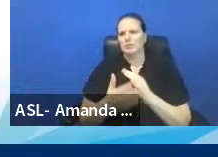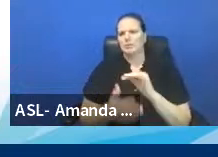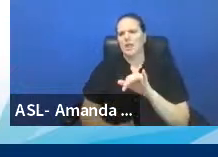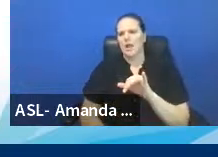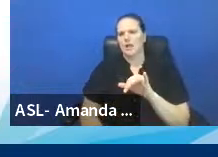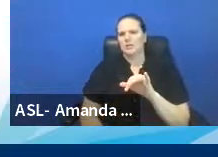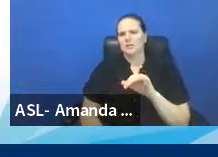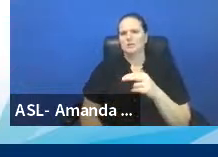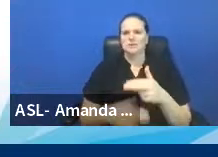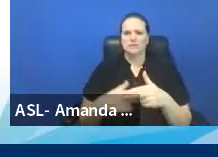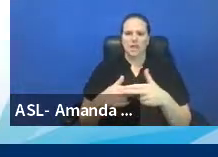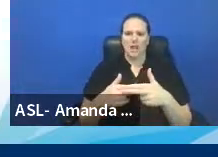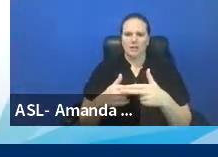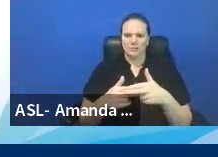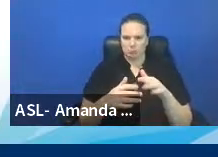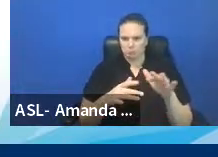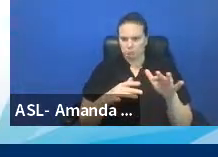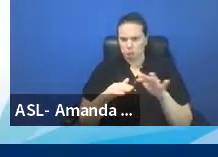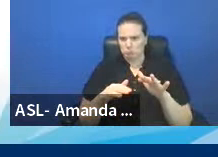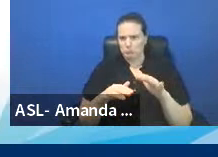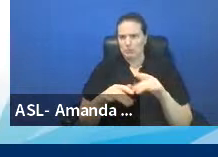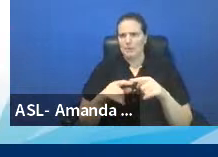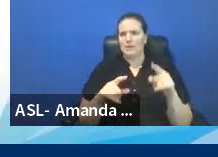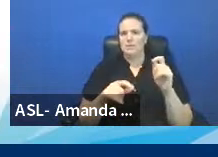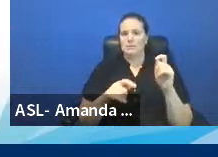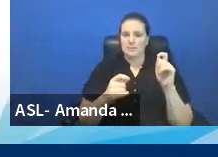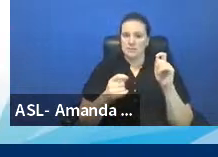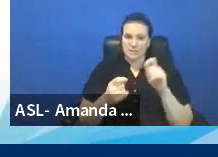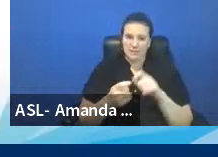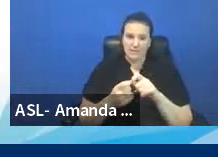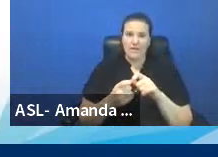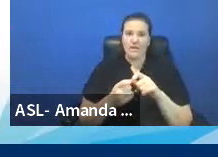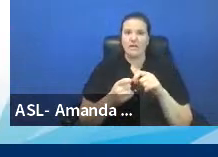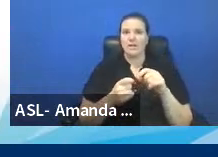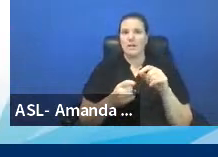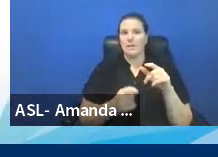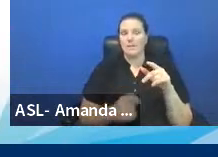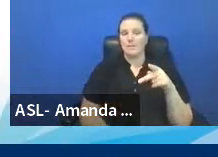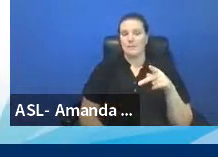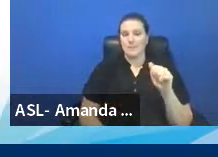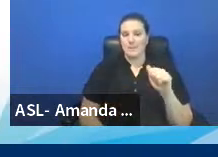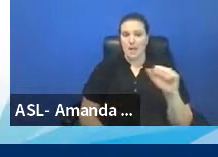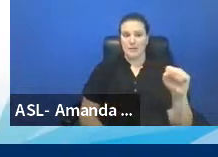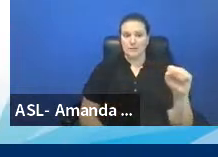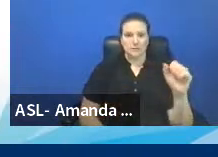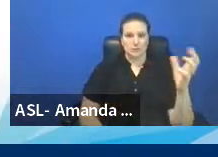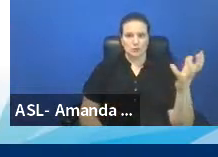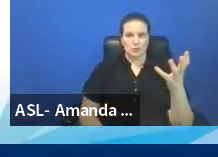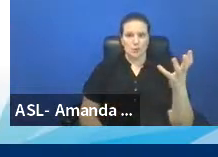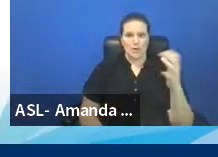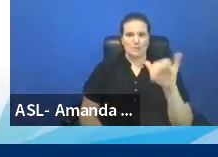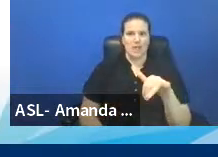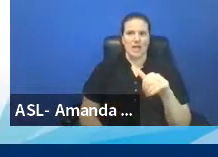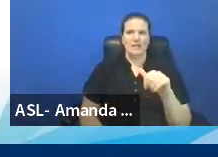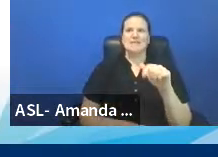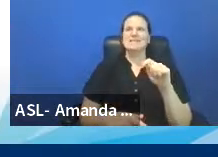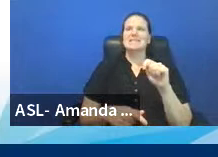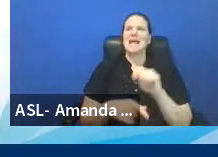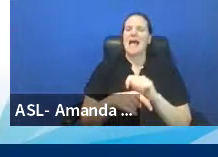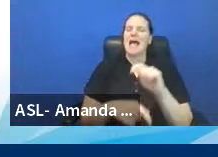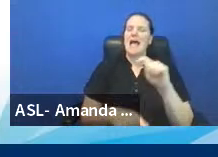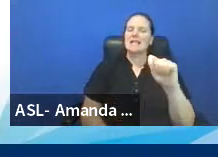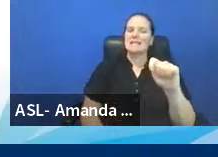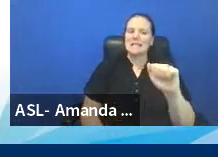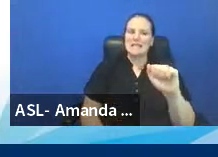the slides and what have you, but when we're talking about the specific task, what is that task